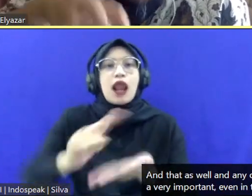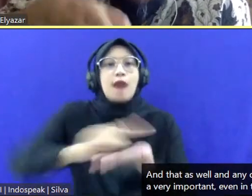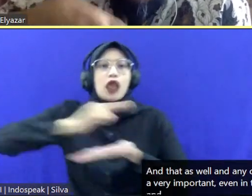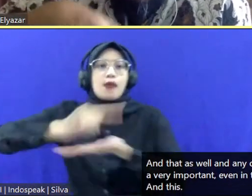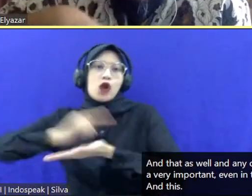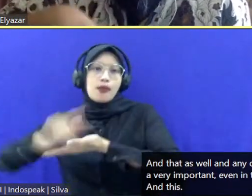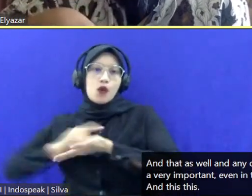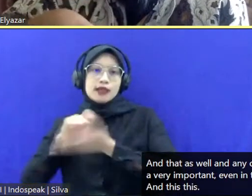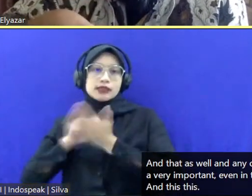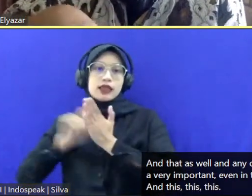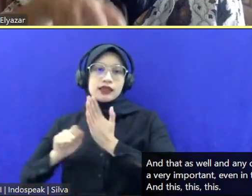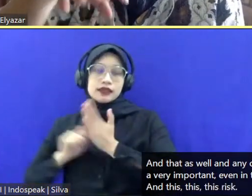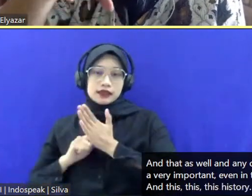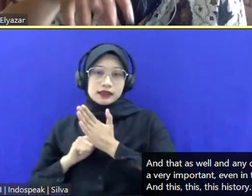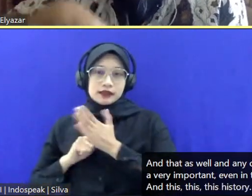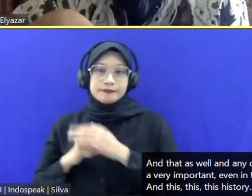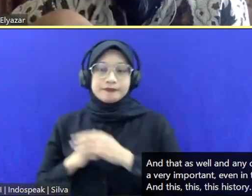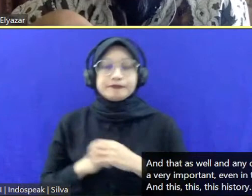this